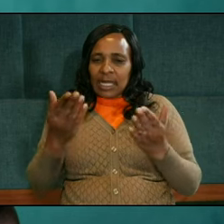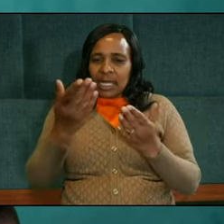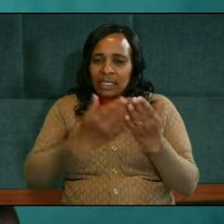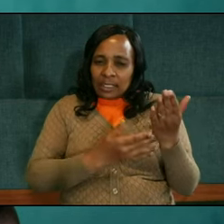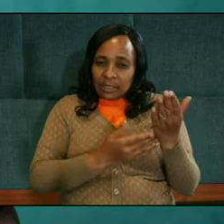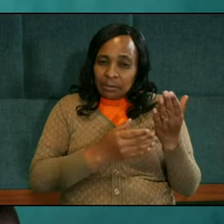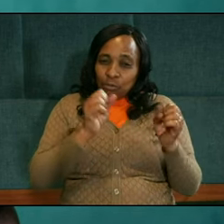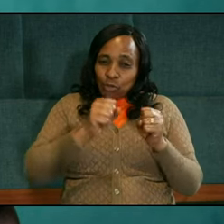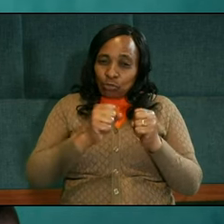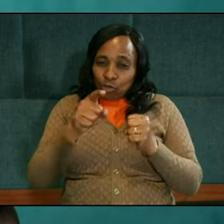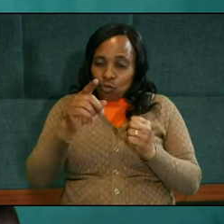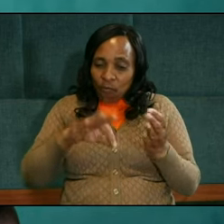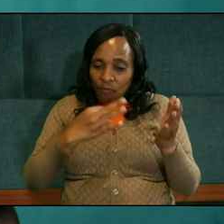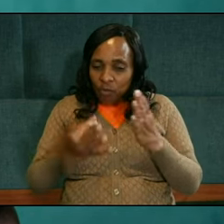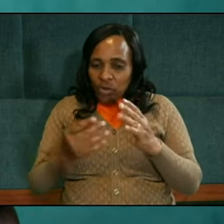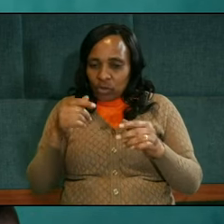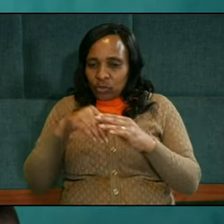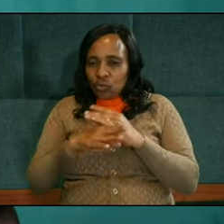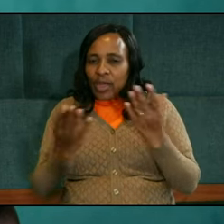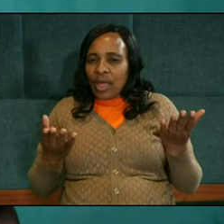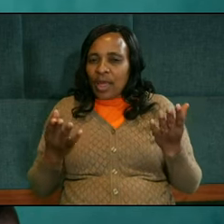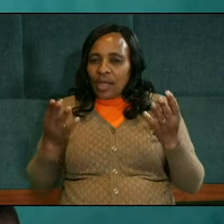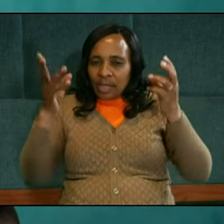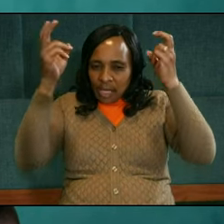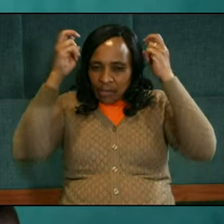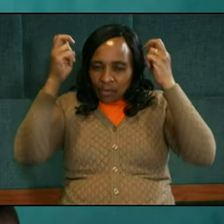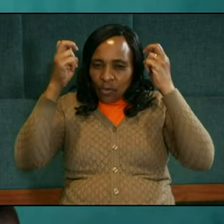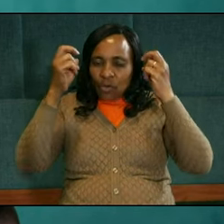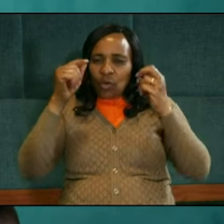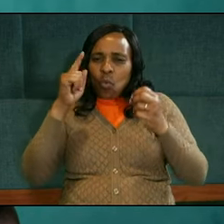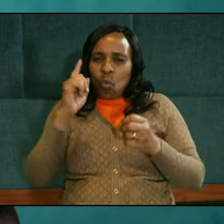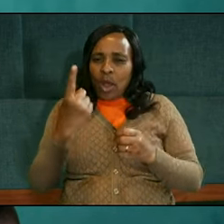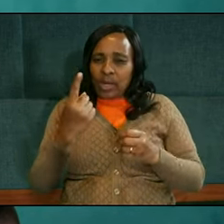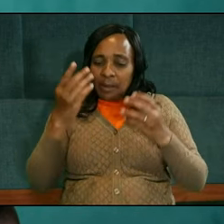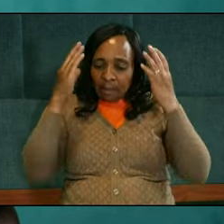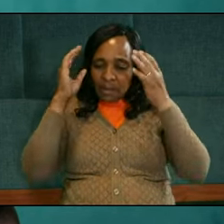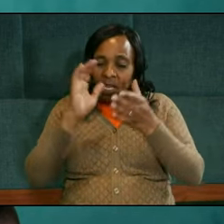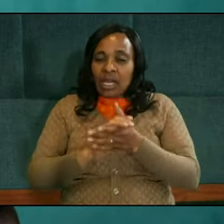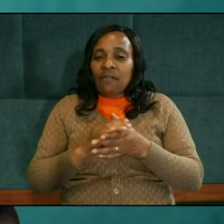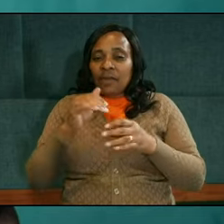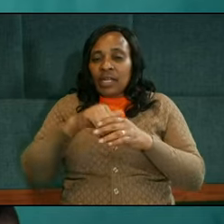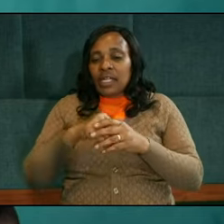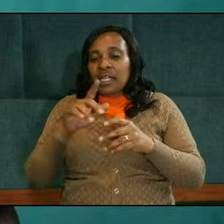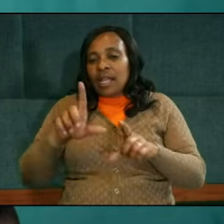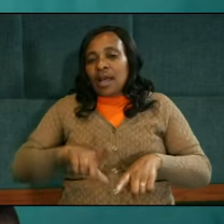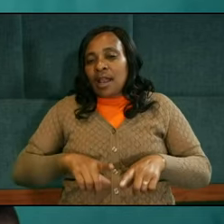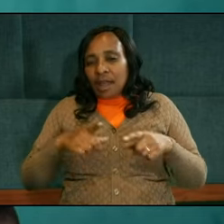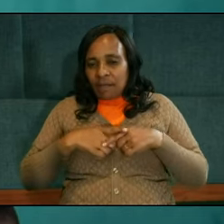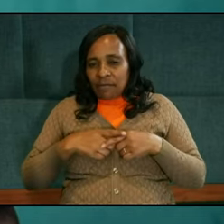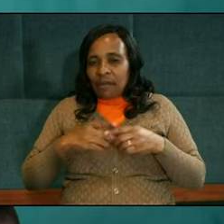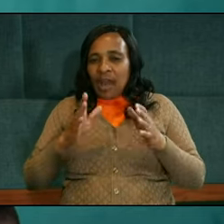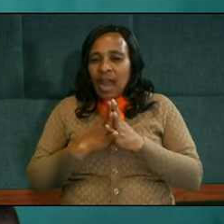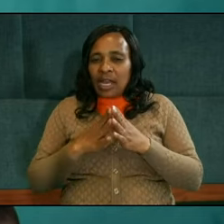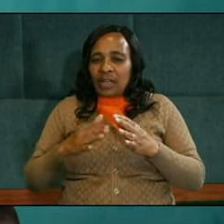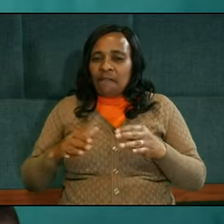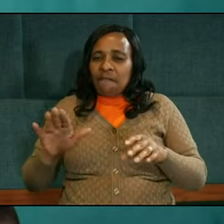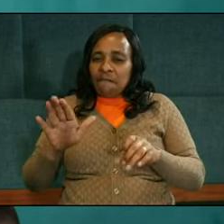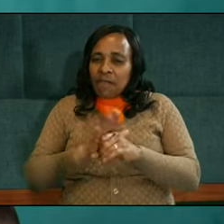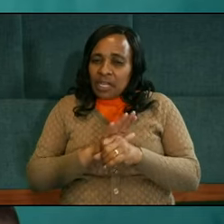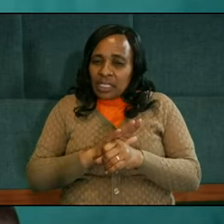devil. One is to disbelieve in their existence. The other is to believe and to feel an excessive and unhealthy interest in